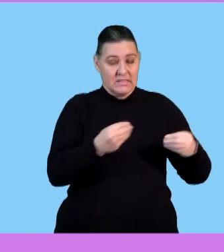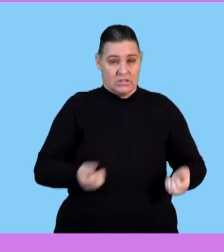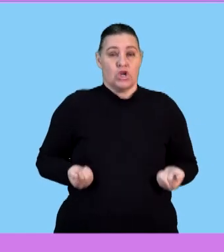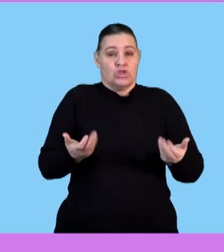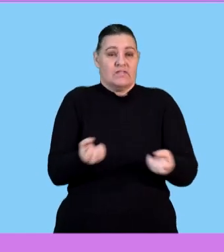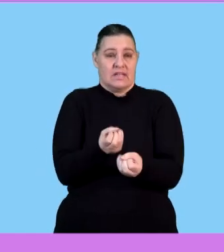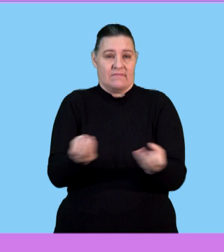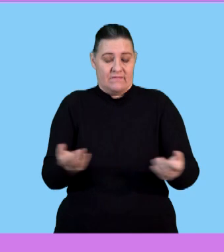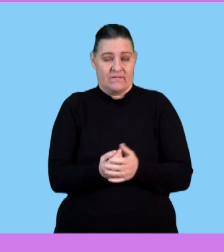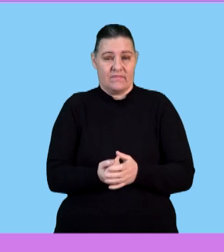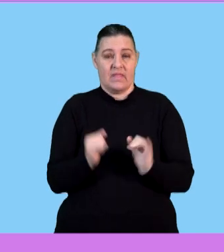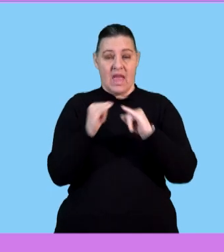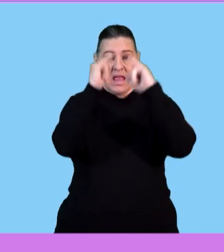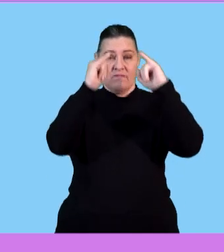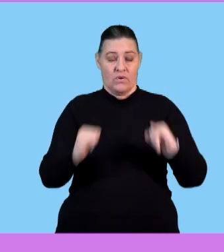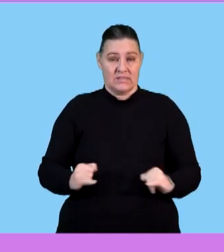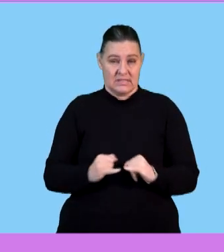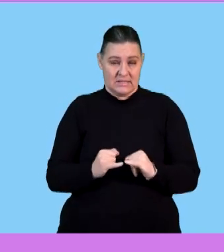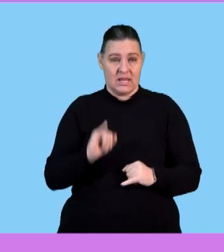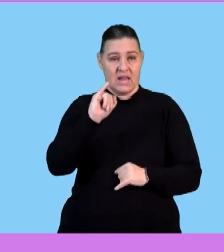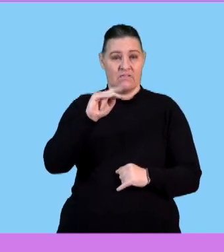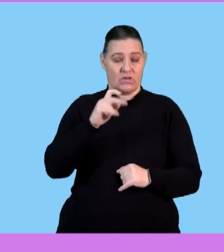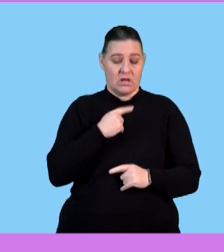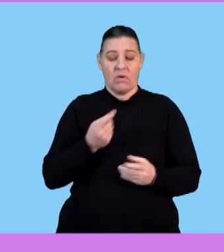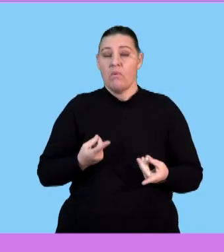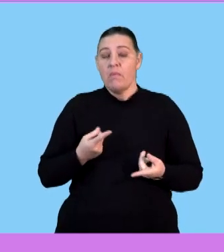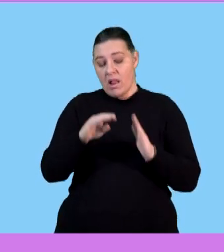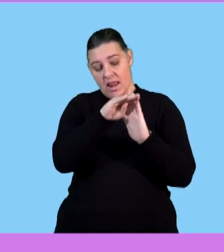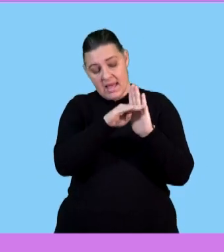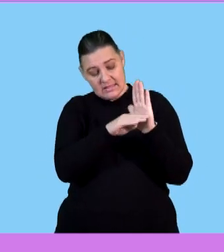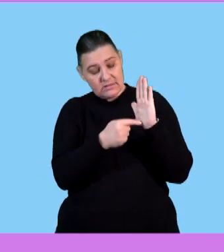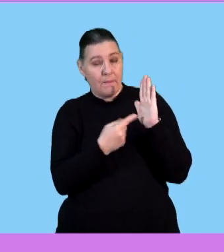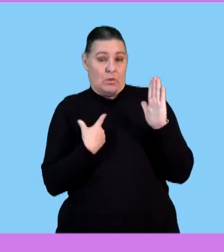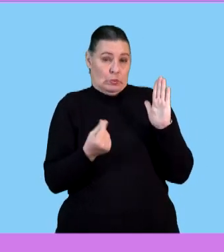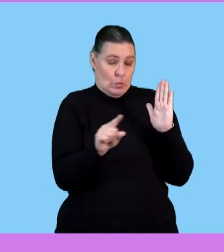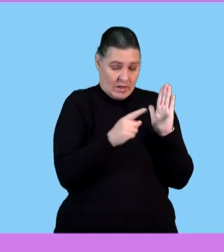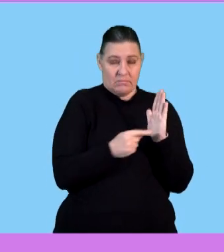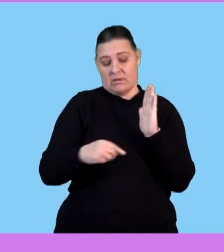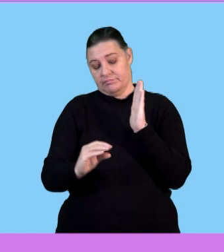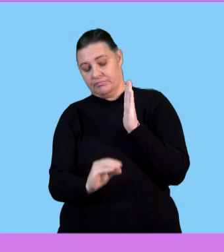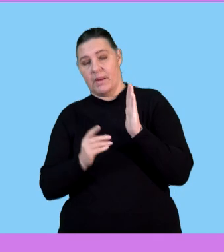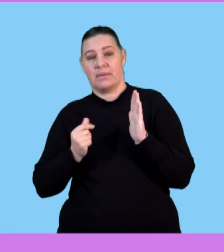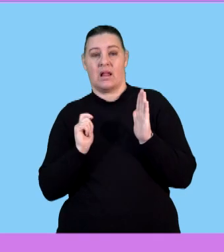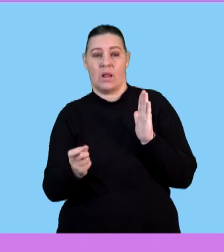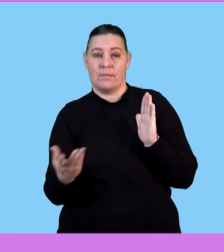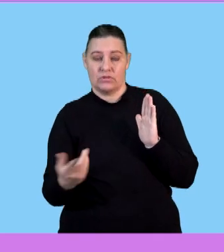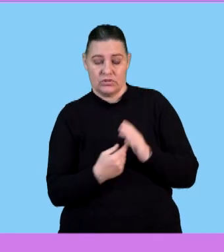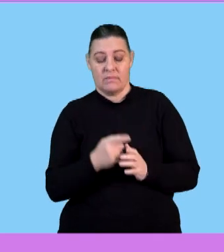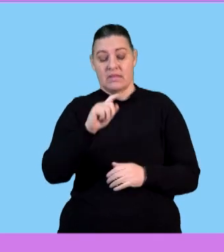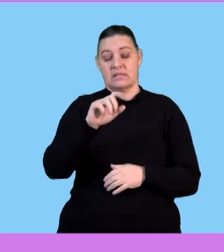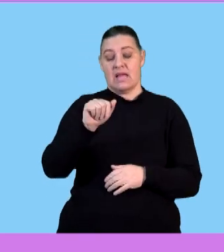a service. Invoice, a list of goods or services provided with a total. Tariff, the